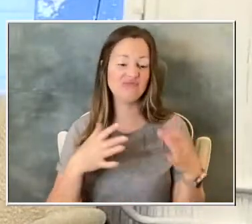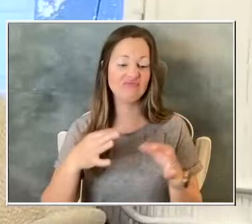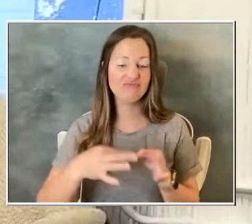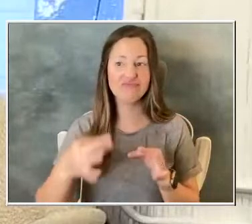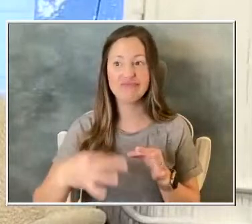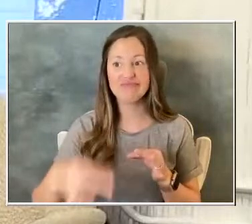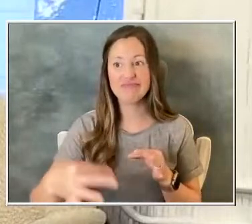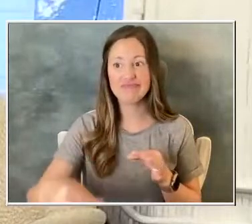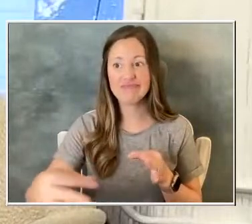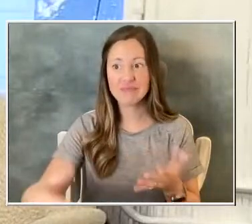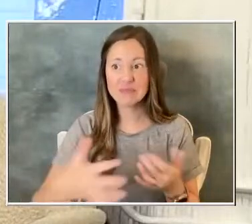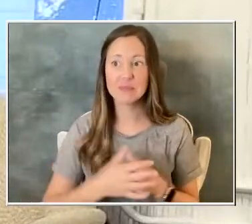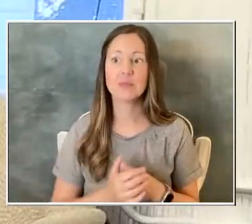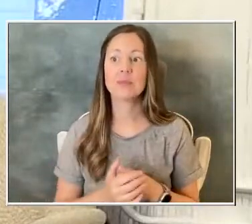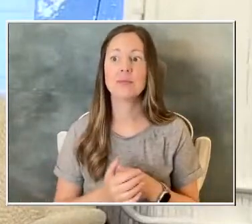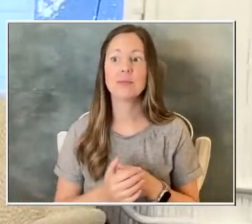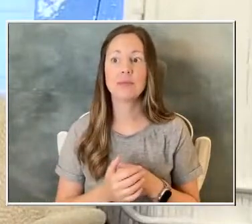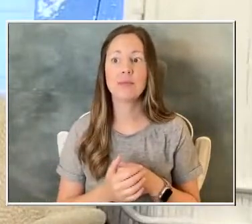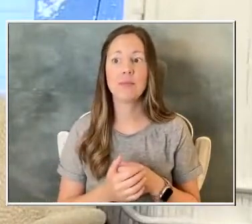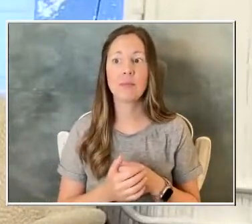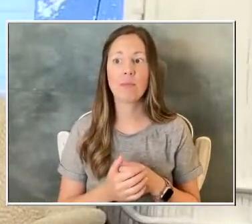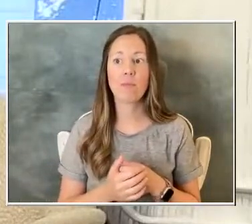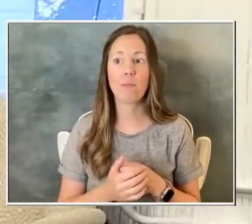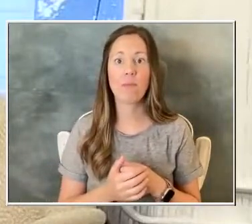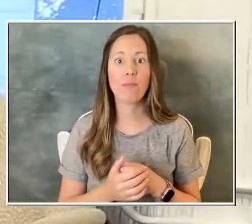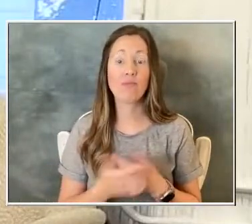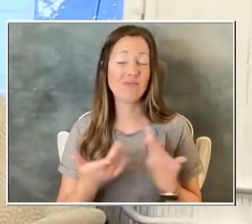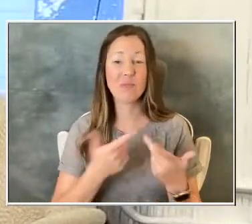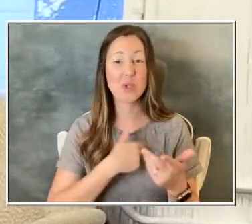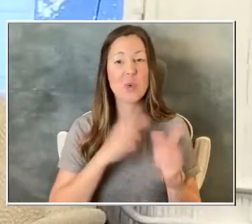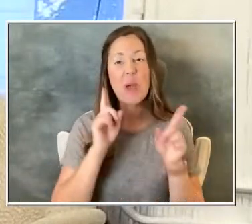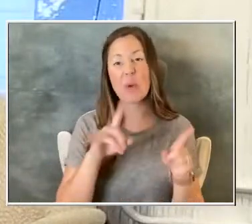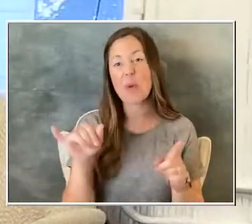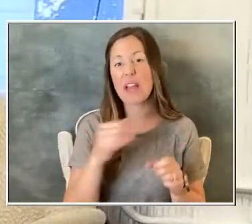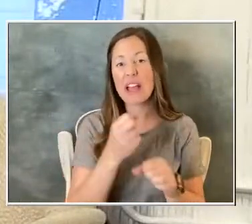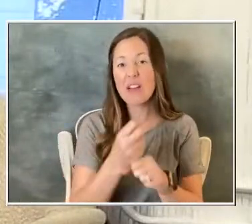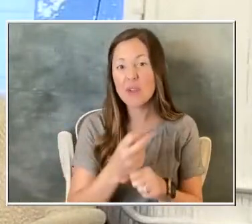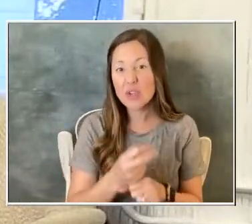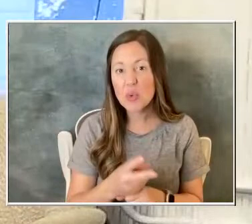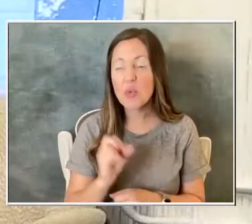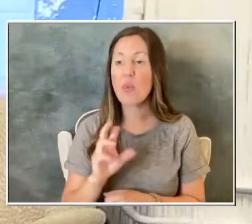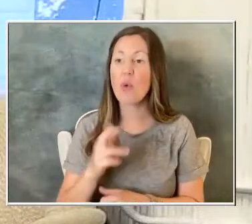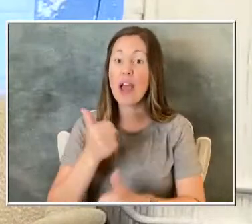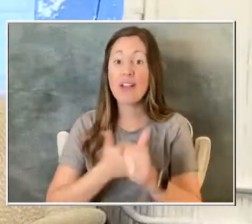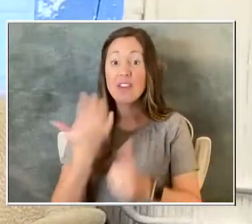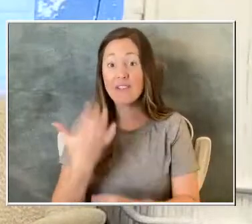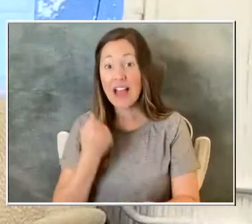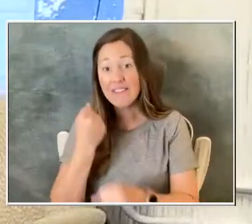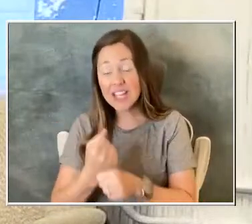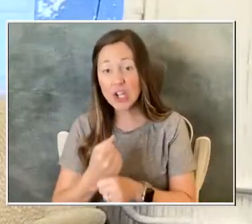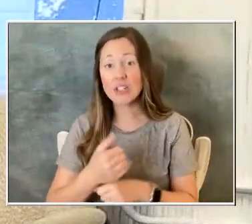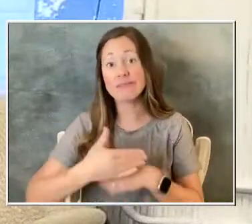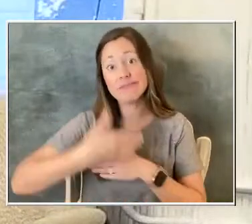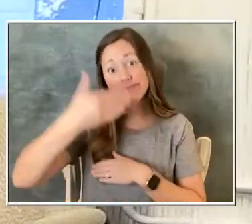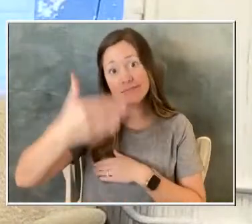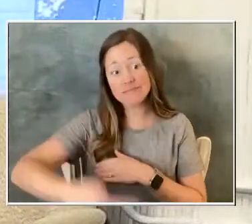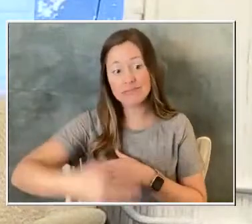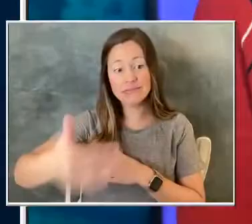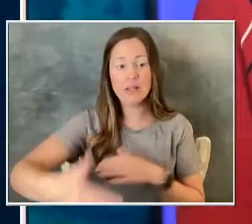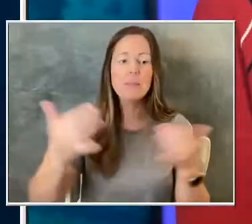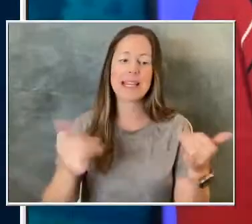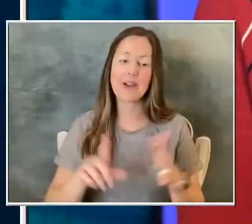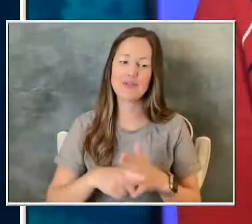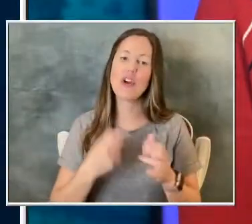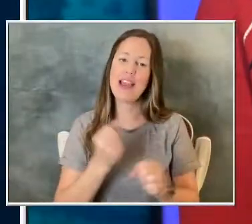I would go more like every 2 or 5 years, but now I've started going every year. We'd like to hear that.